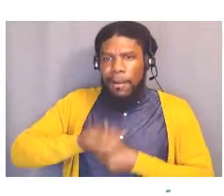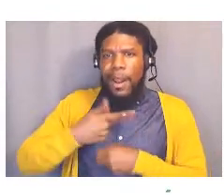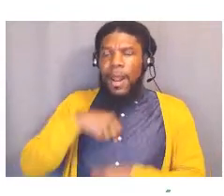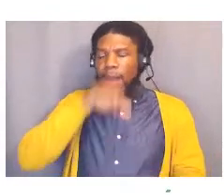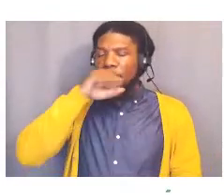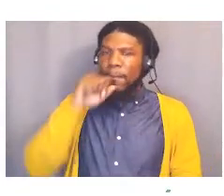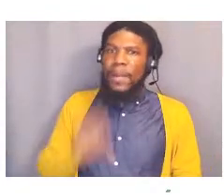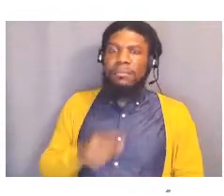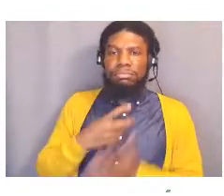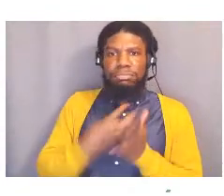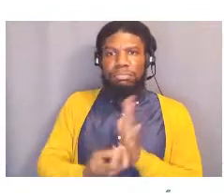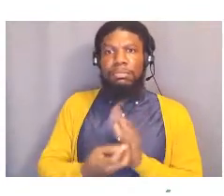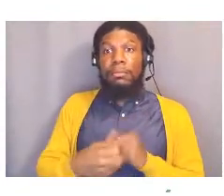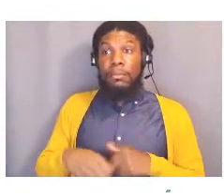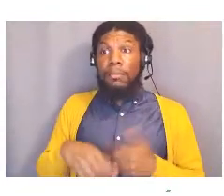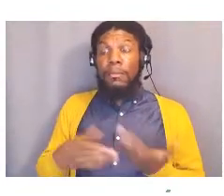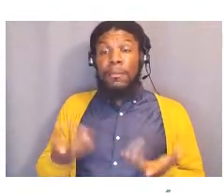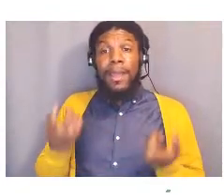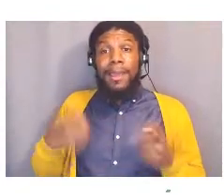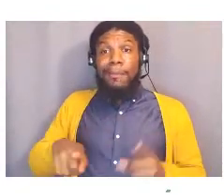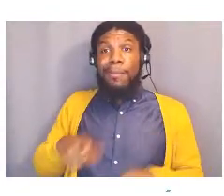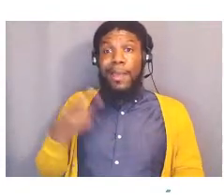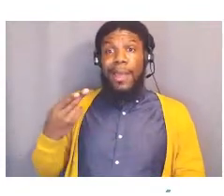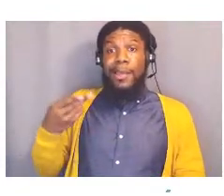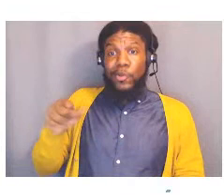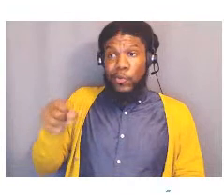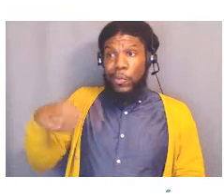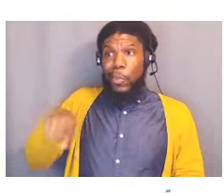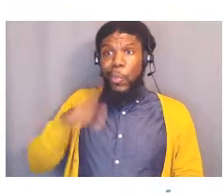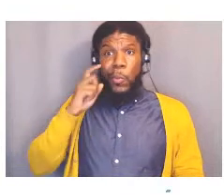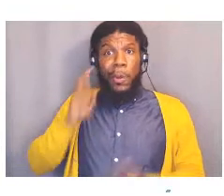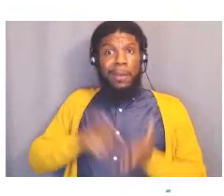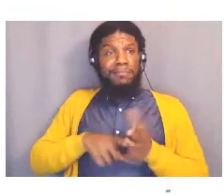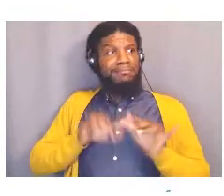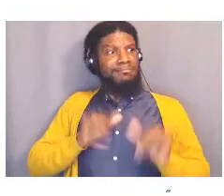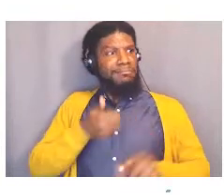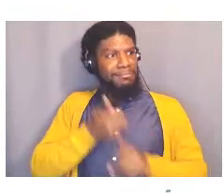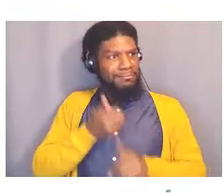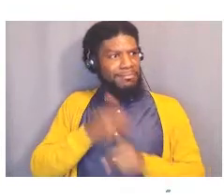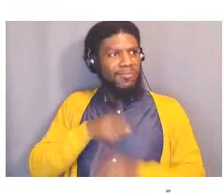In fact, in high school, I was recognized as an up-and-coming poet.